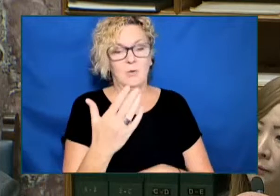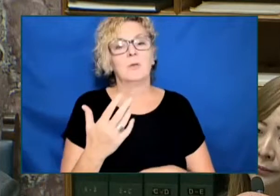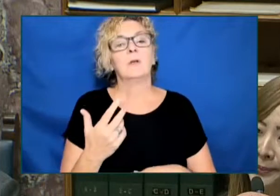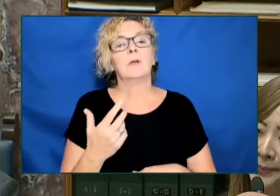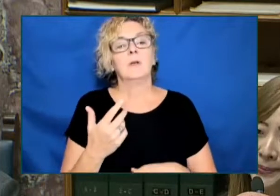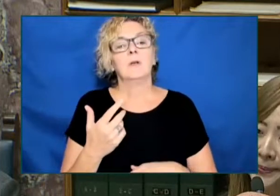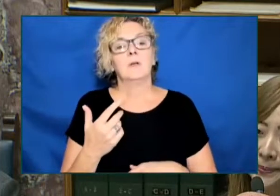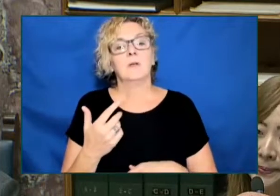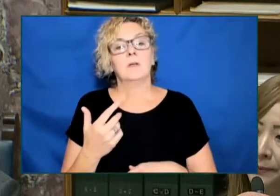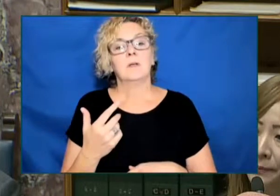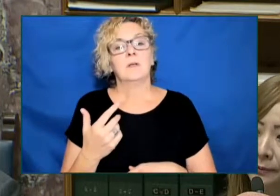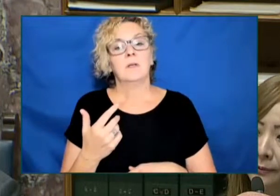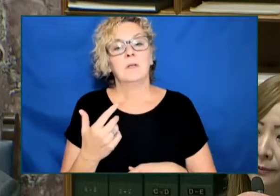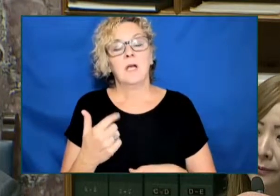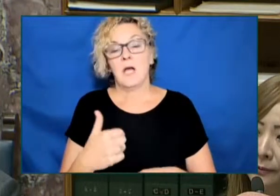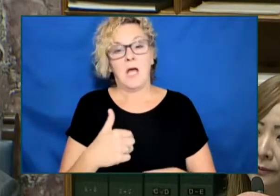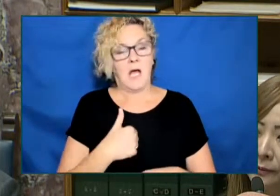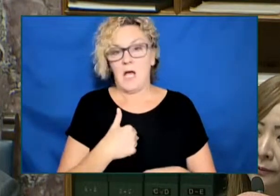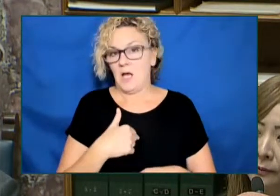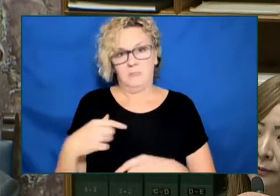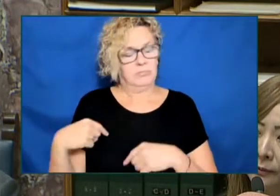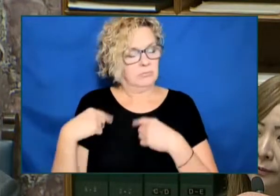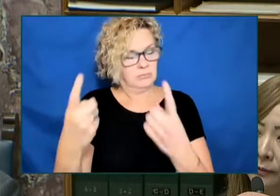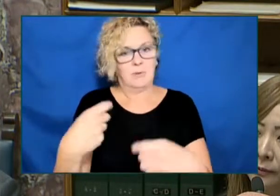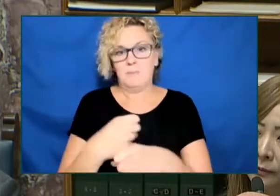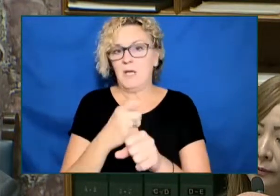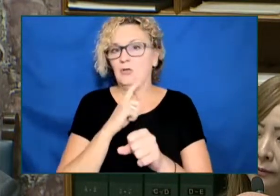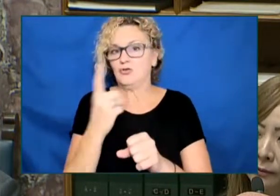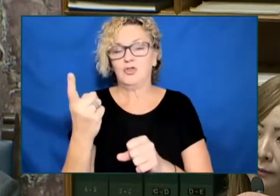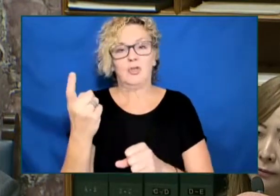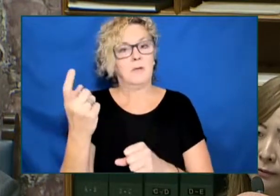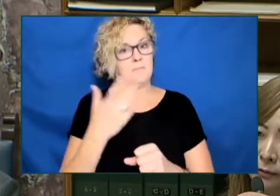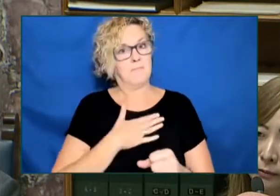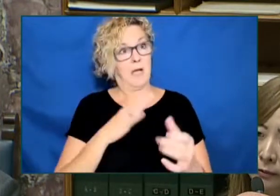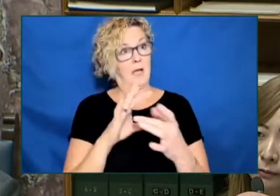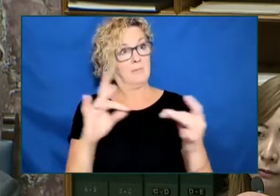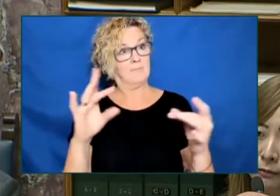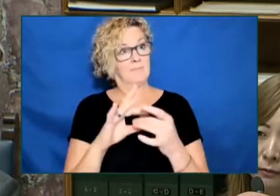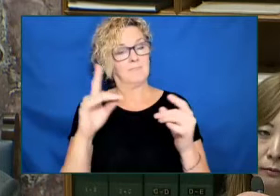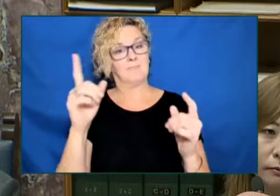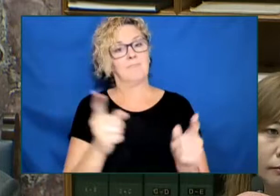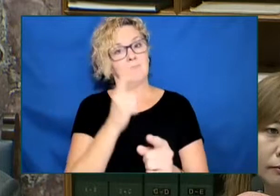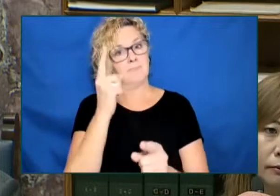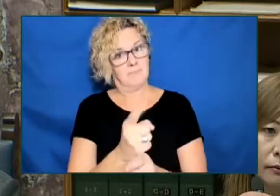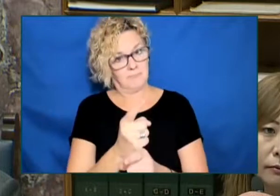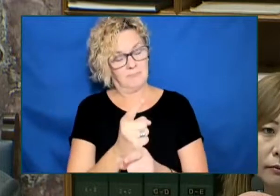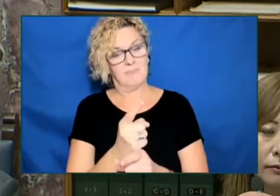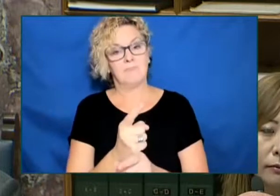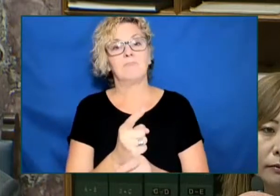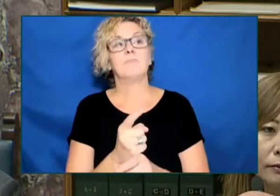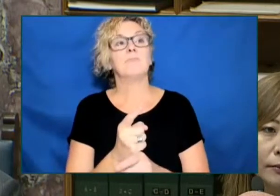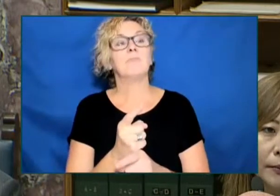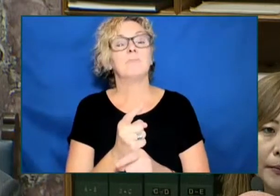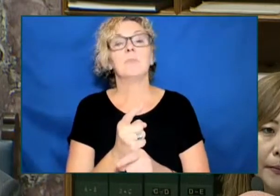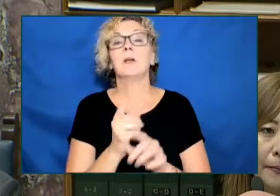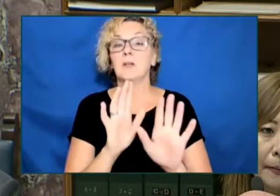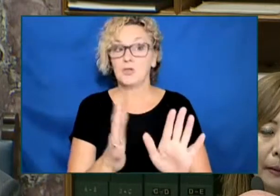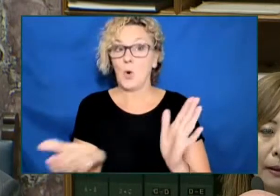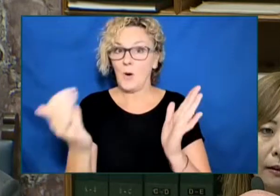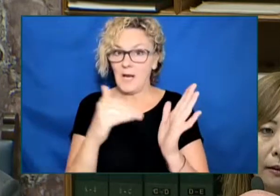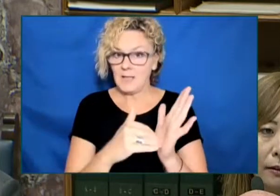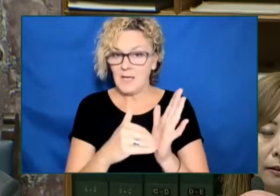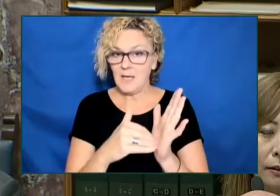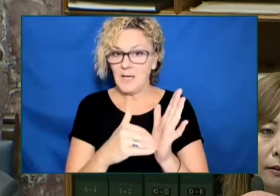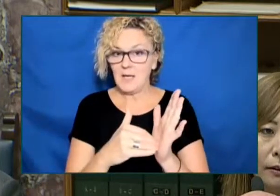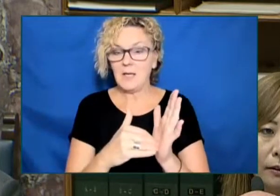something that I have always done. So again, not all harvested logs are suitable to